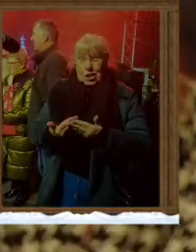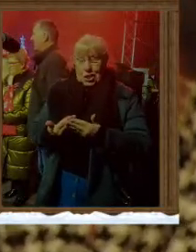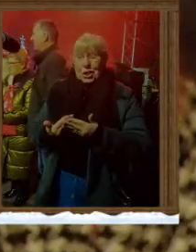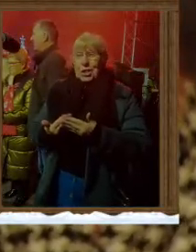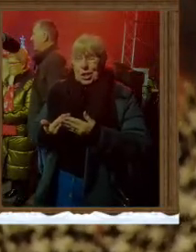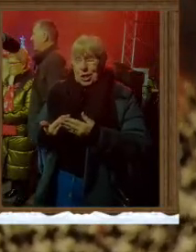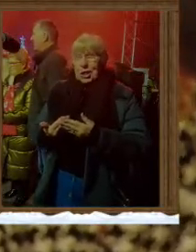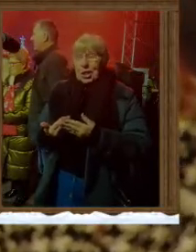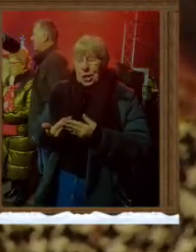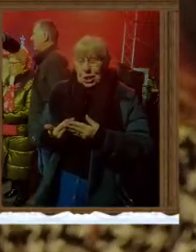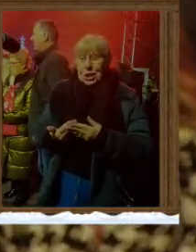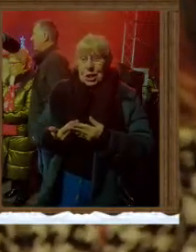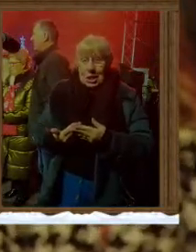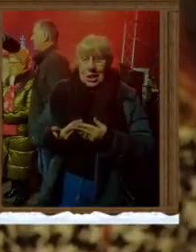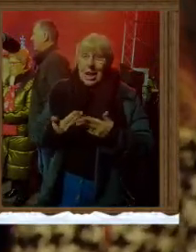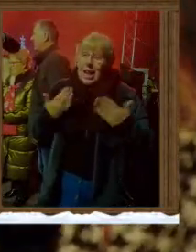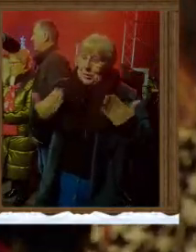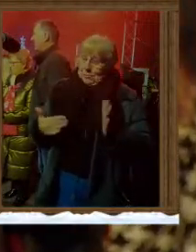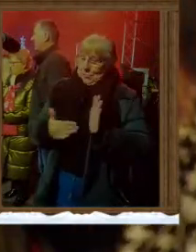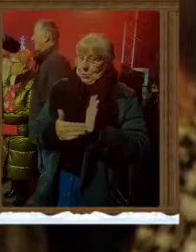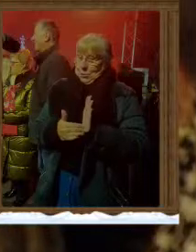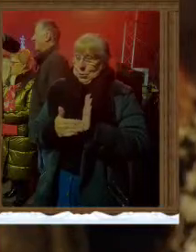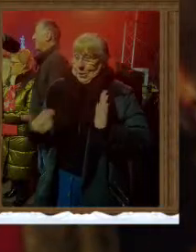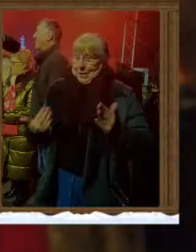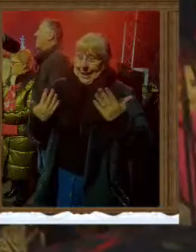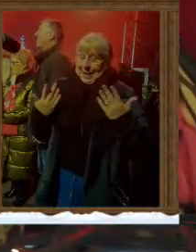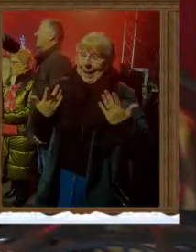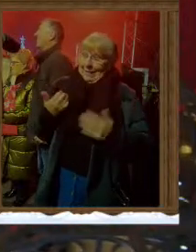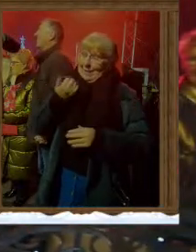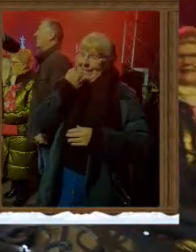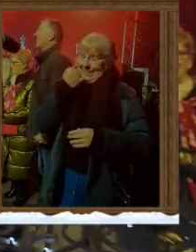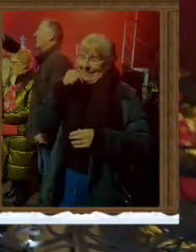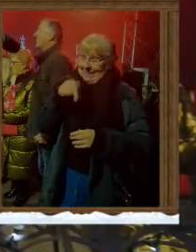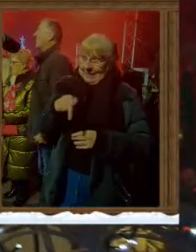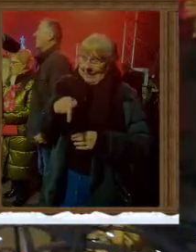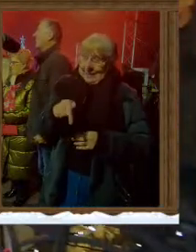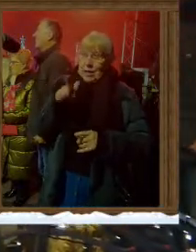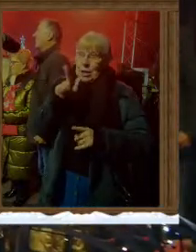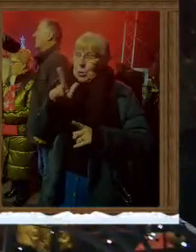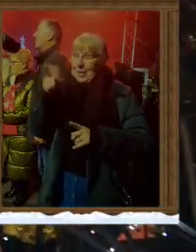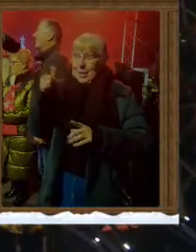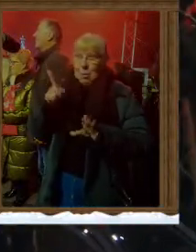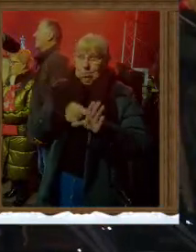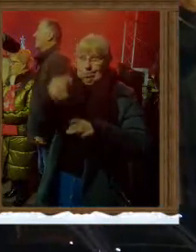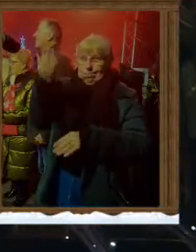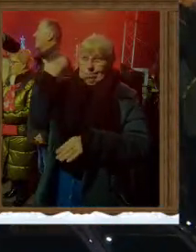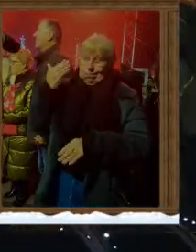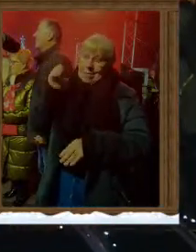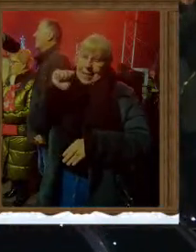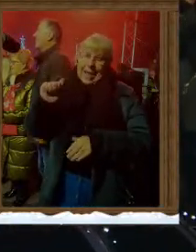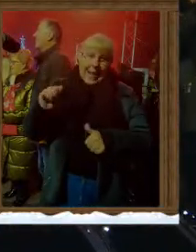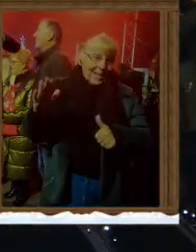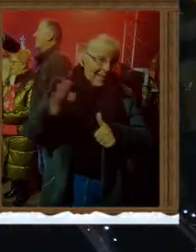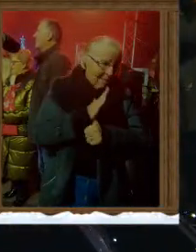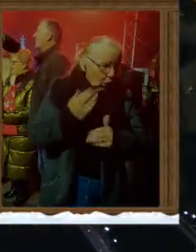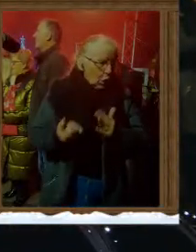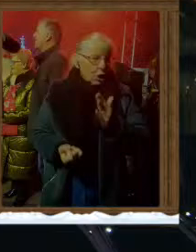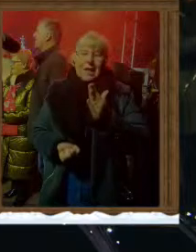And on this very day and this very night, 21 years ago, it was his actual first